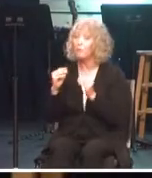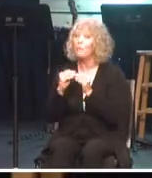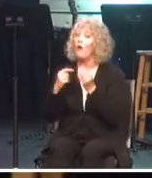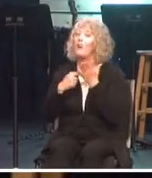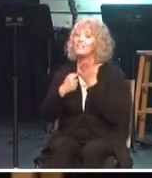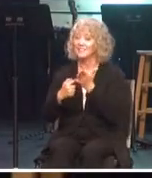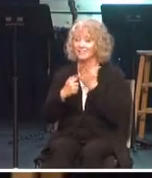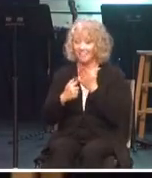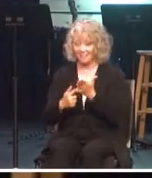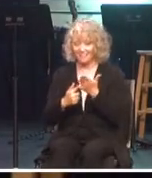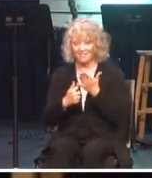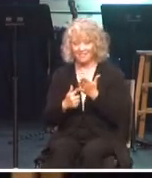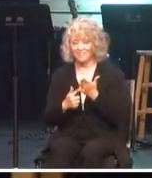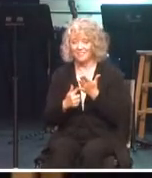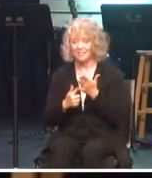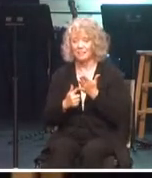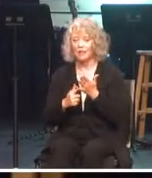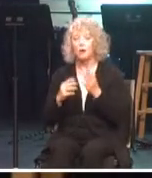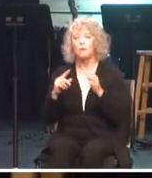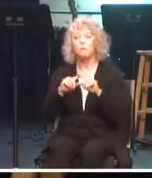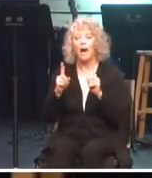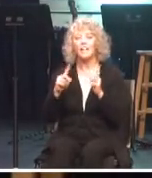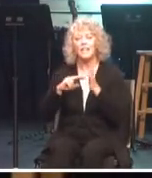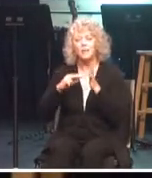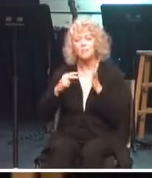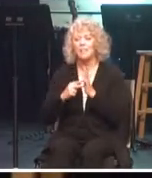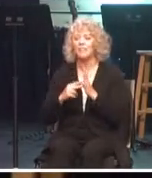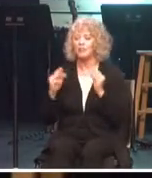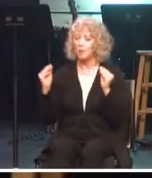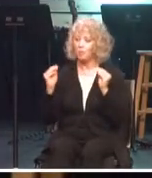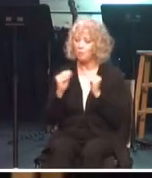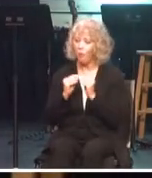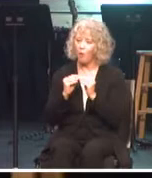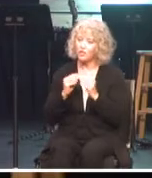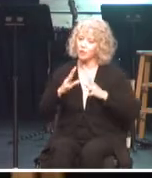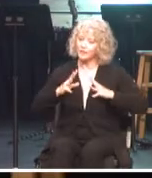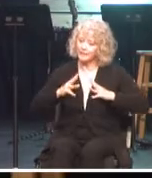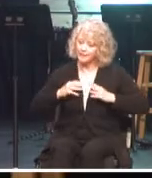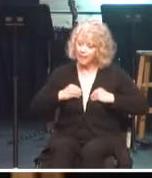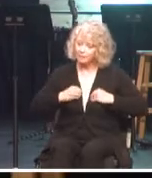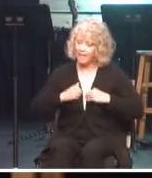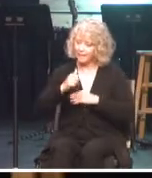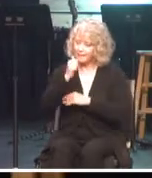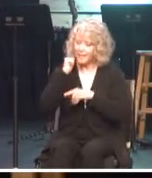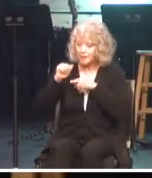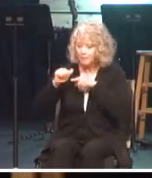this. The more you embrace the gospel of Jesus daily,